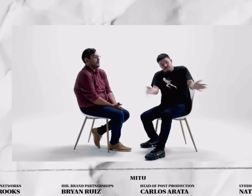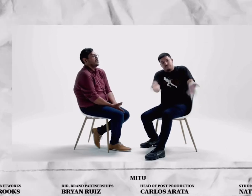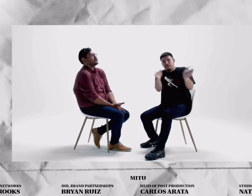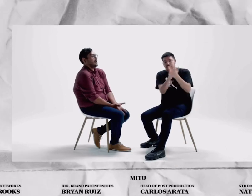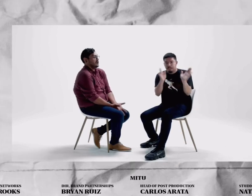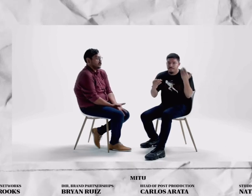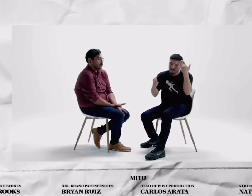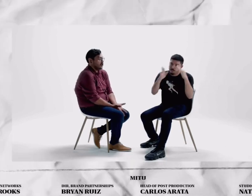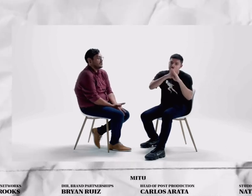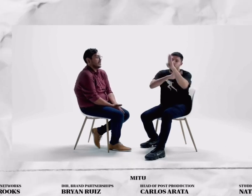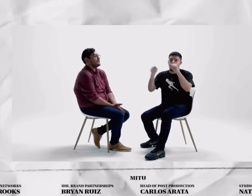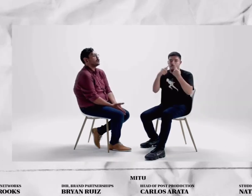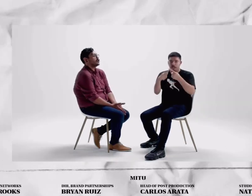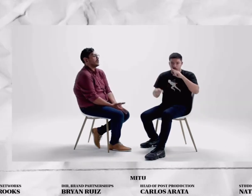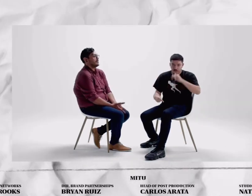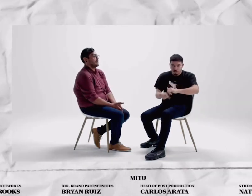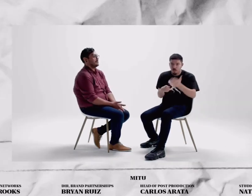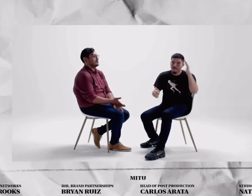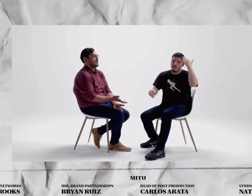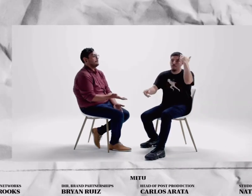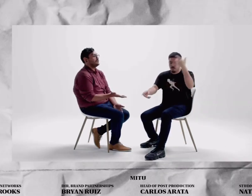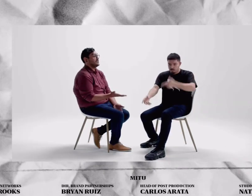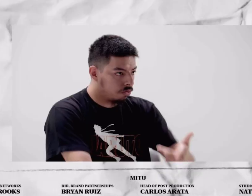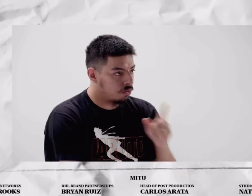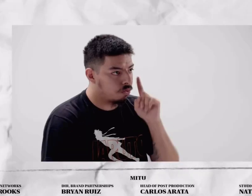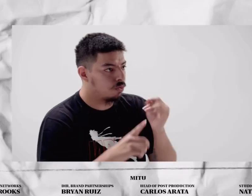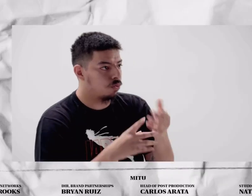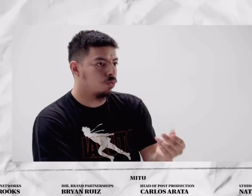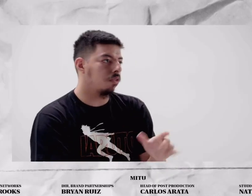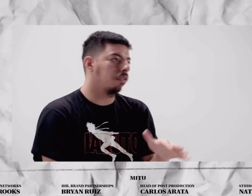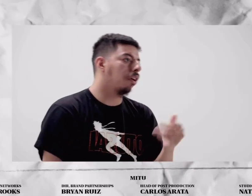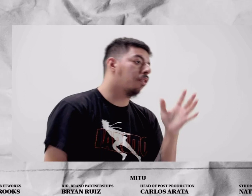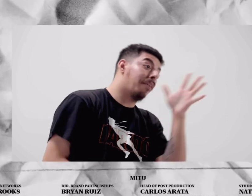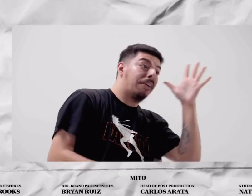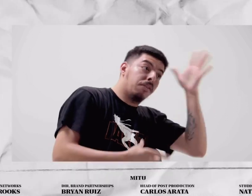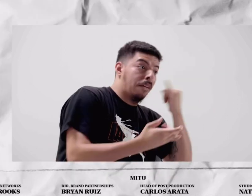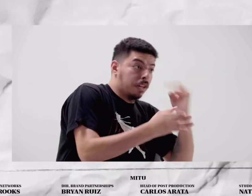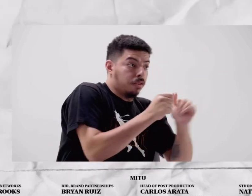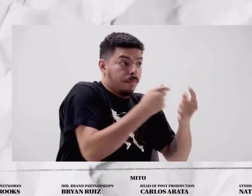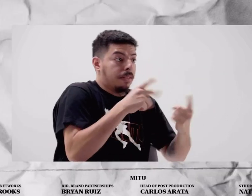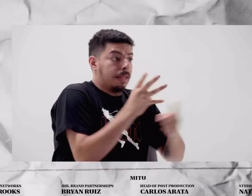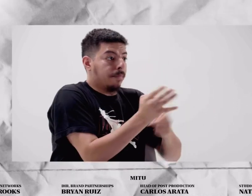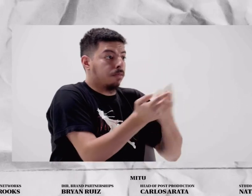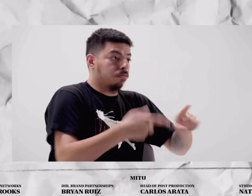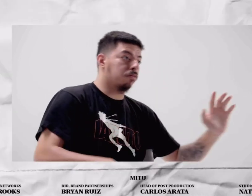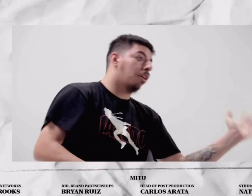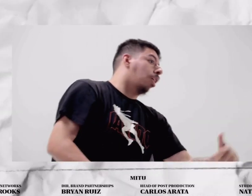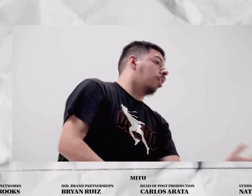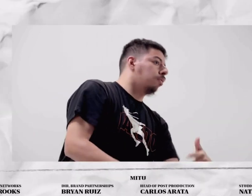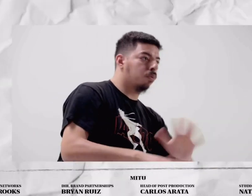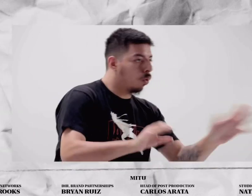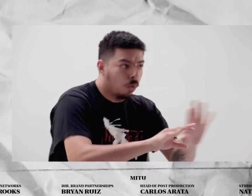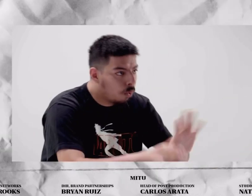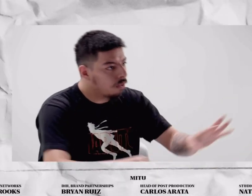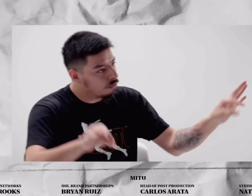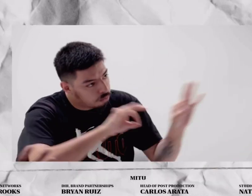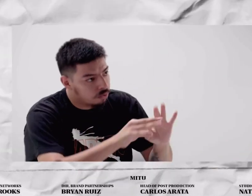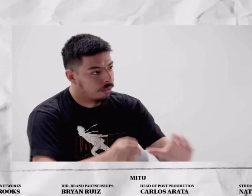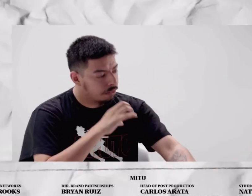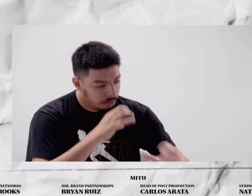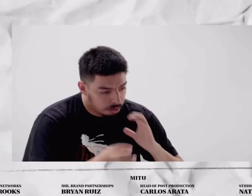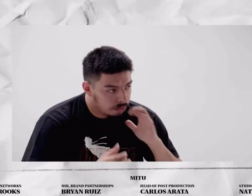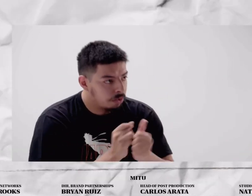help try to encourage. I feel good because this just means that their kids will be set up to be successful in the future, you know, instead